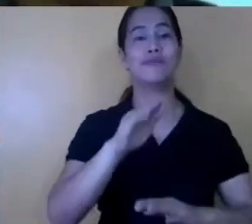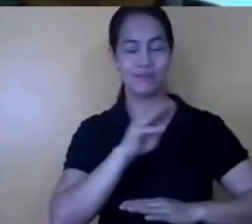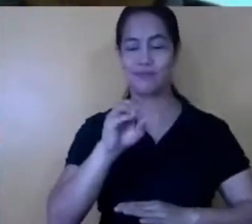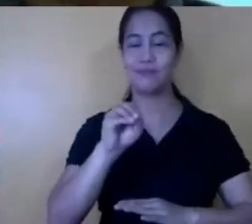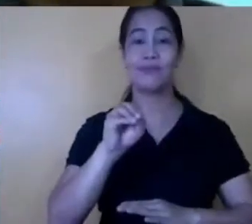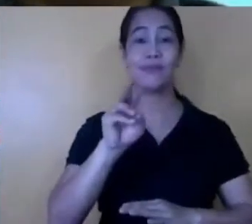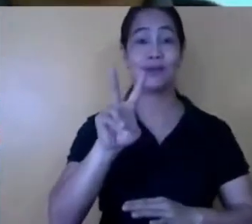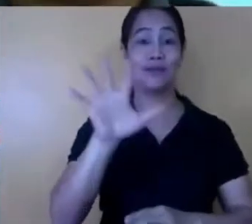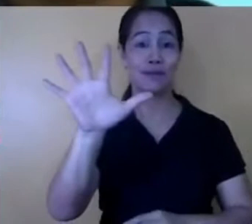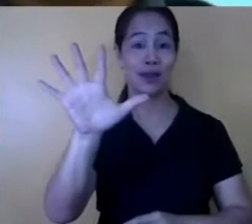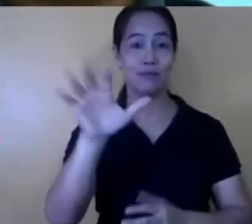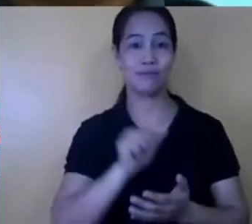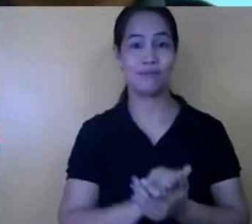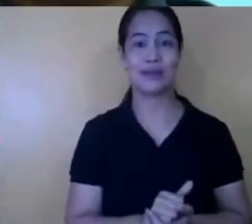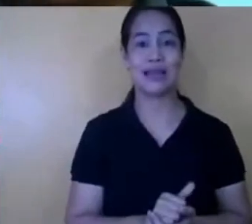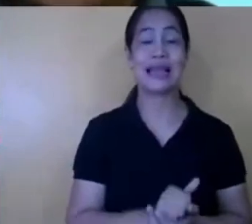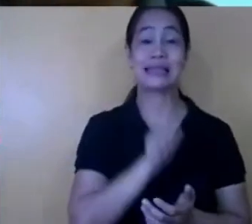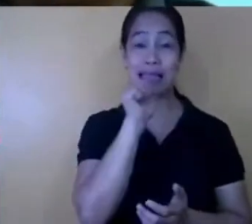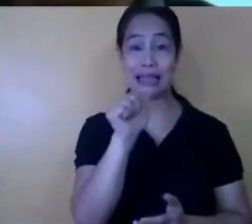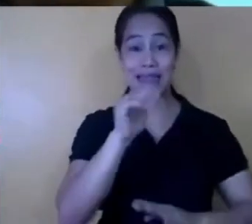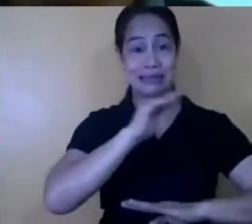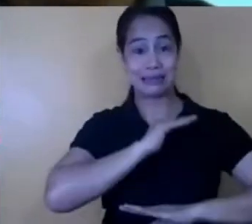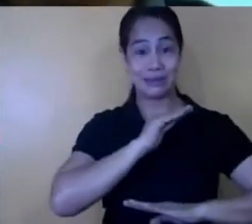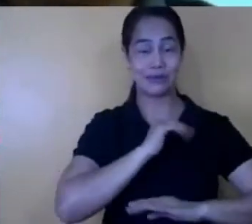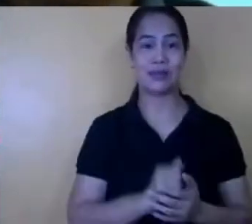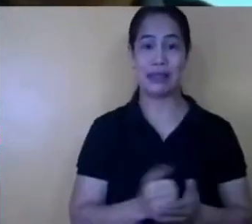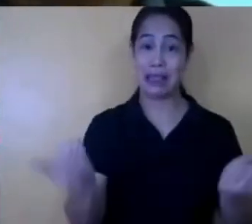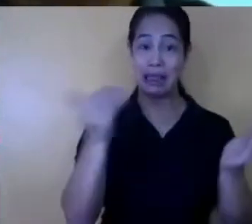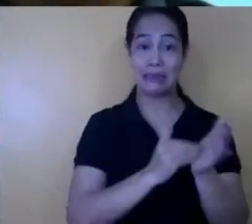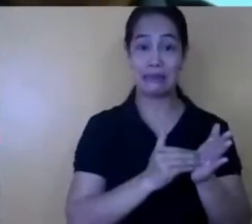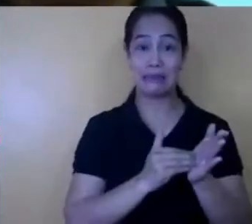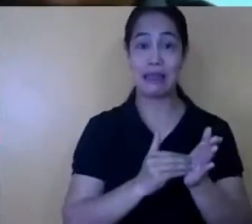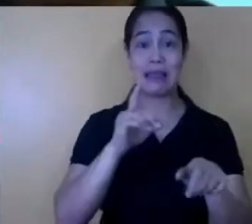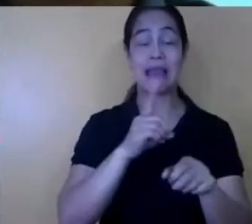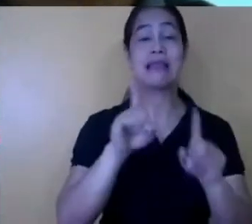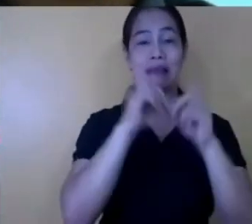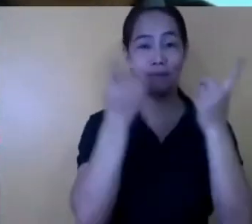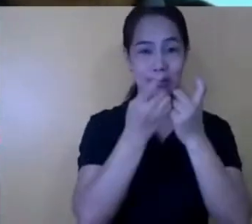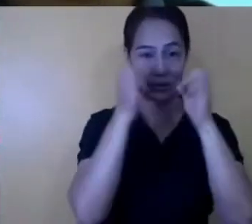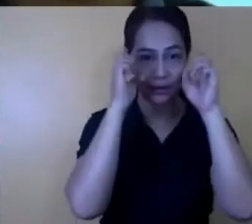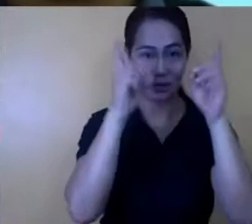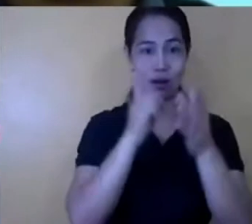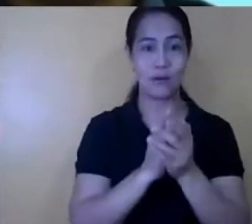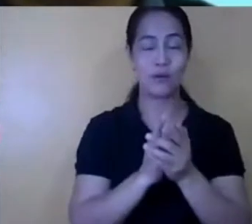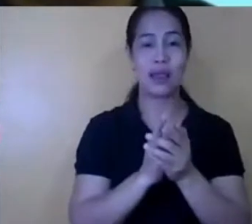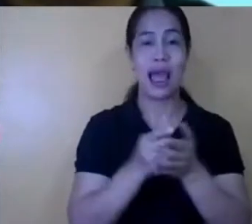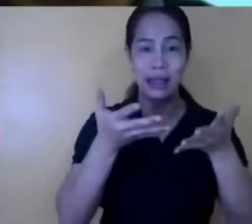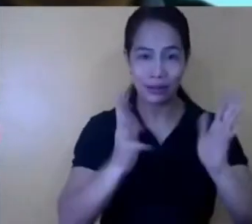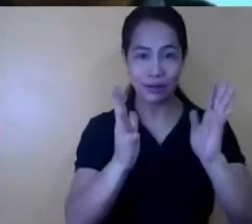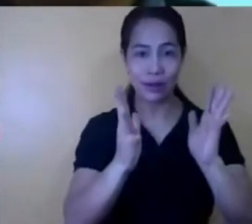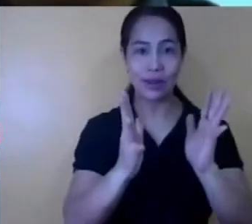MOV5 to unsatisfactory. Again, the DepEd Central Office allows certain